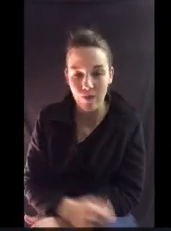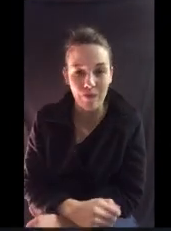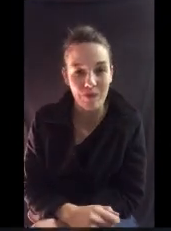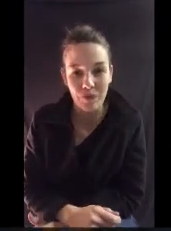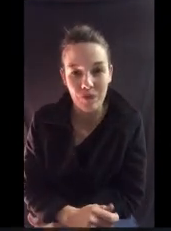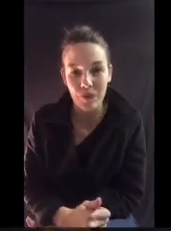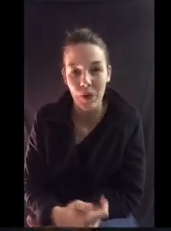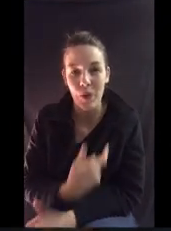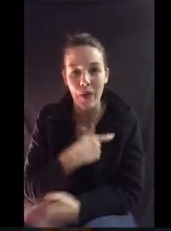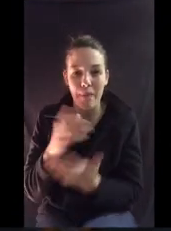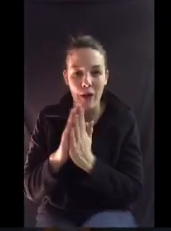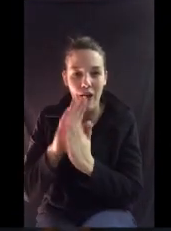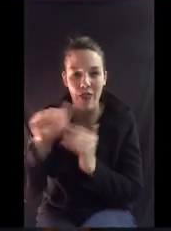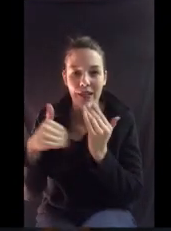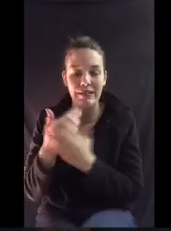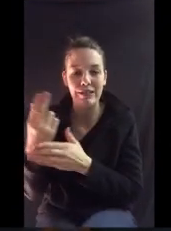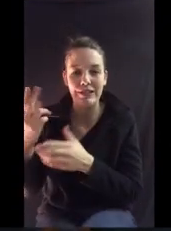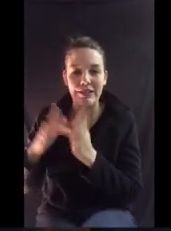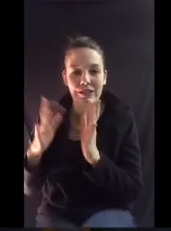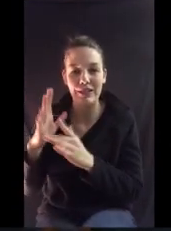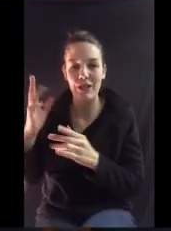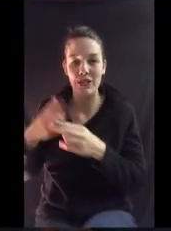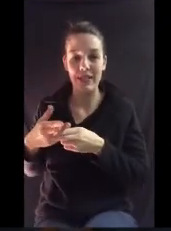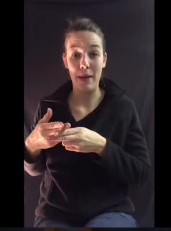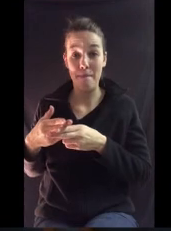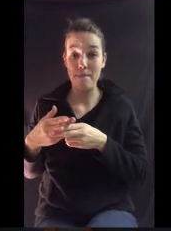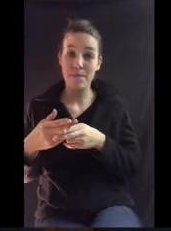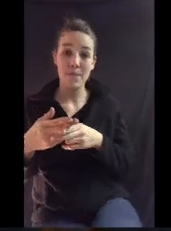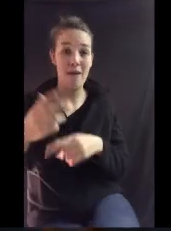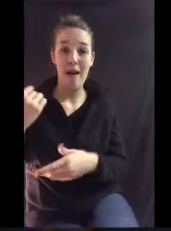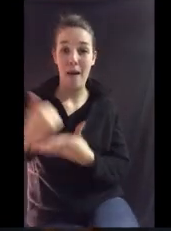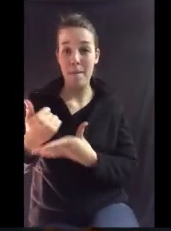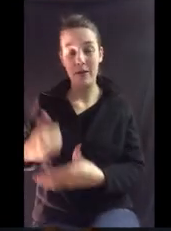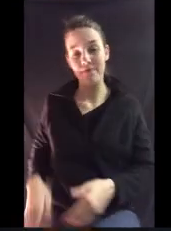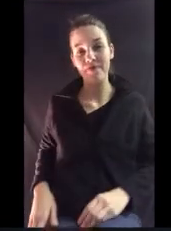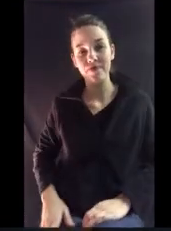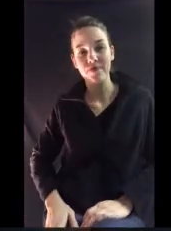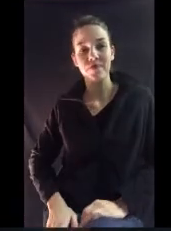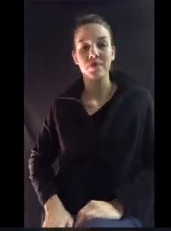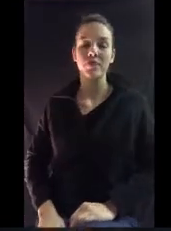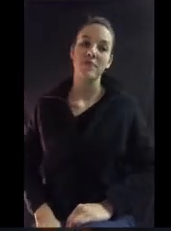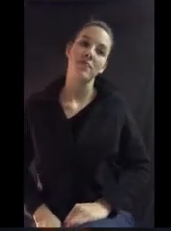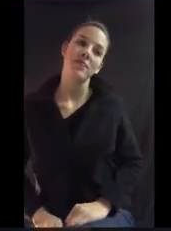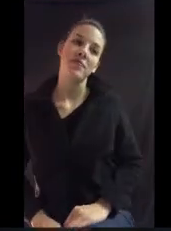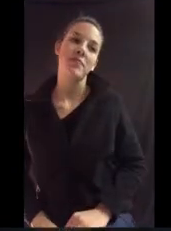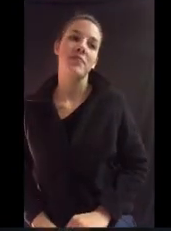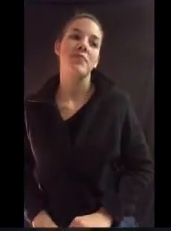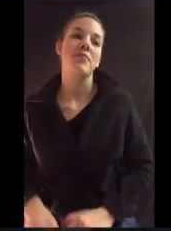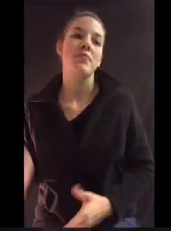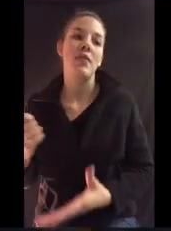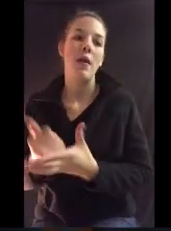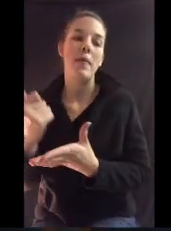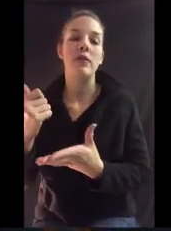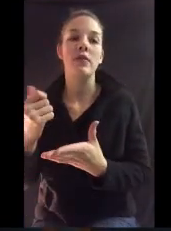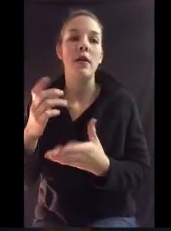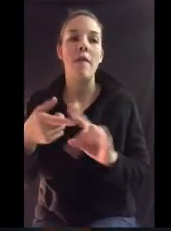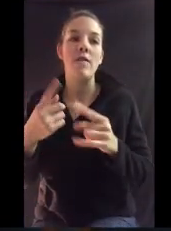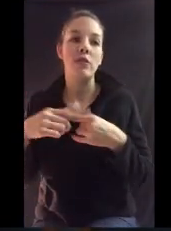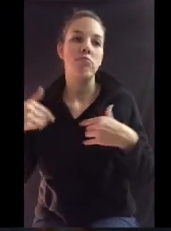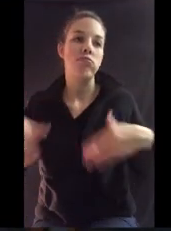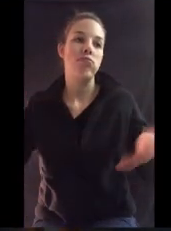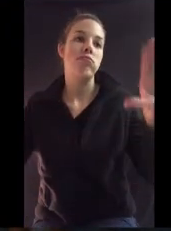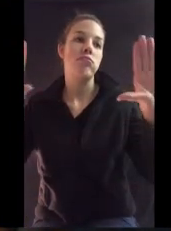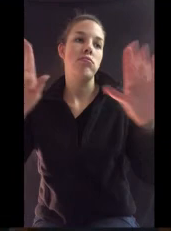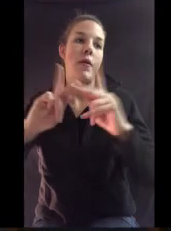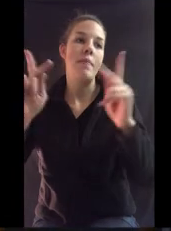we go. And we pray all this in Jesus' name. Amen and